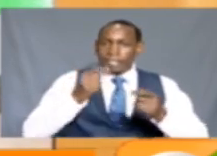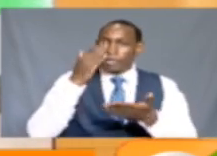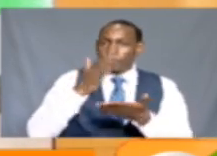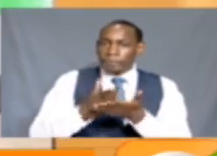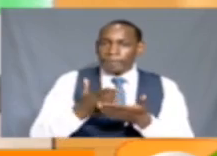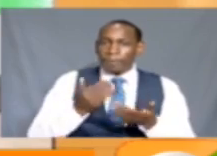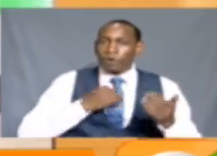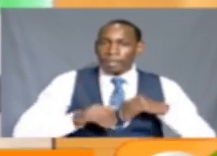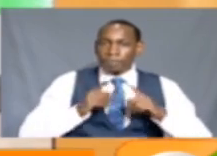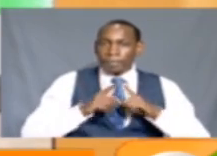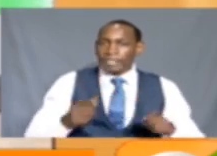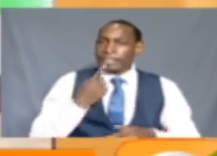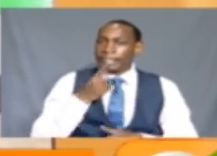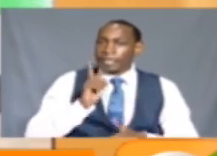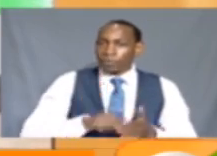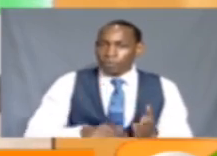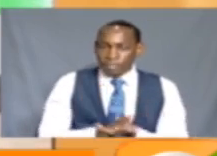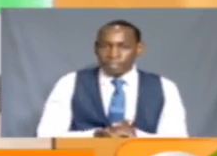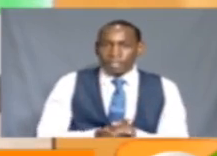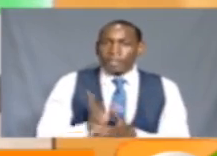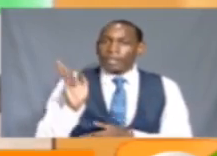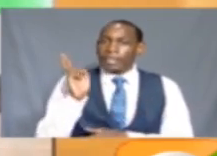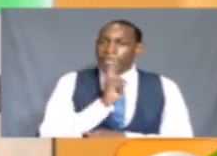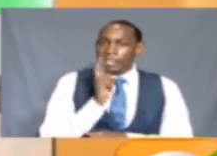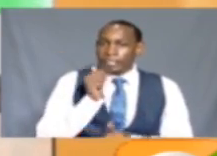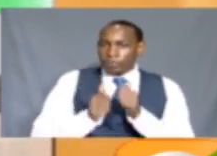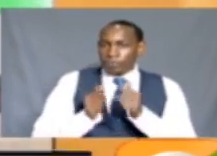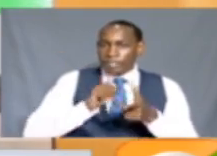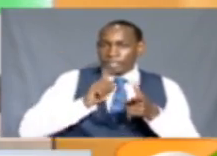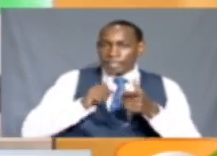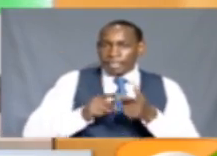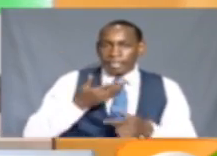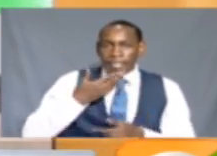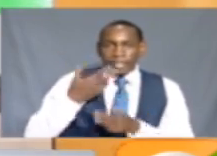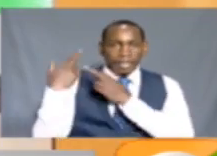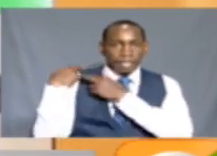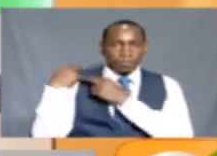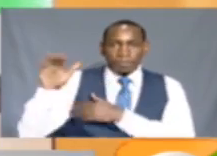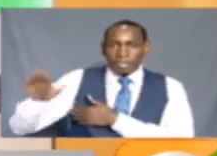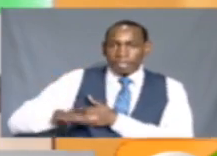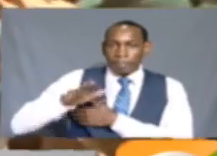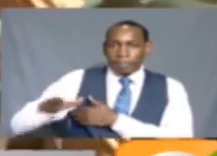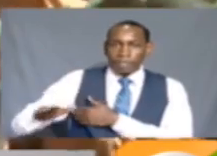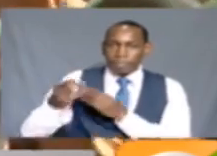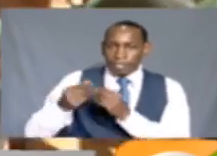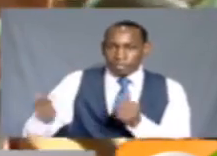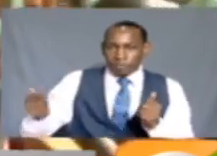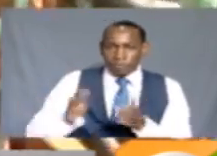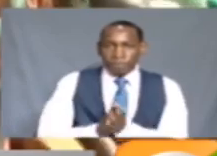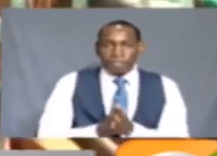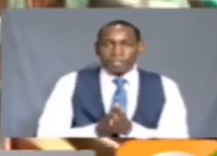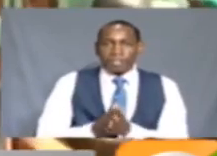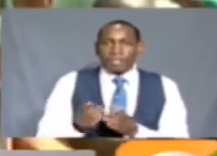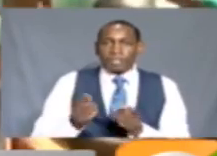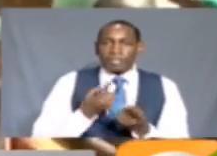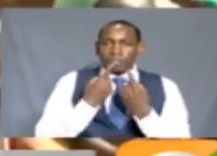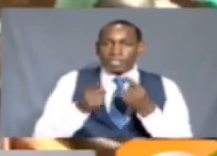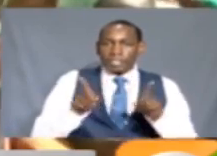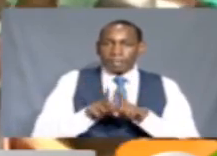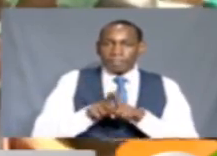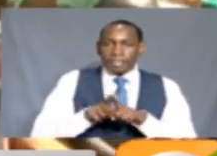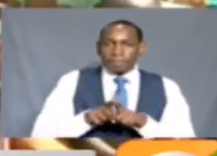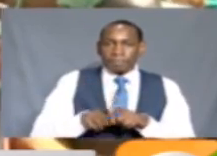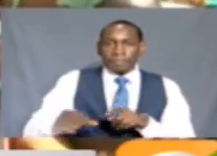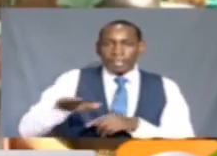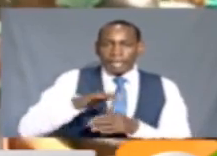there's corruption, but he's telling you that these are high risks, which then is the responsibility of Parliament to deal with. Speaking at the same event, the Parliamentary